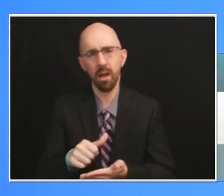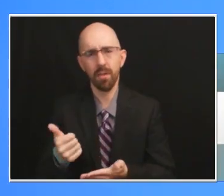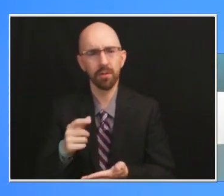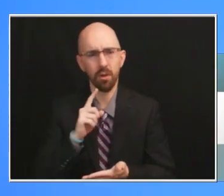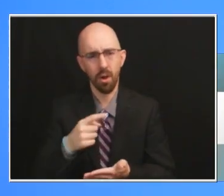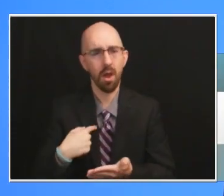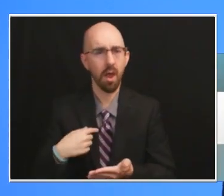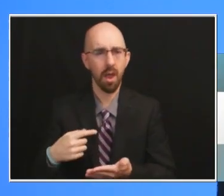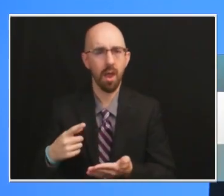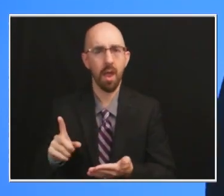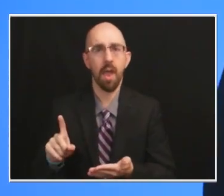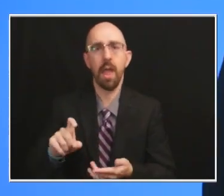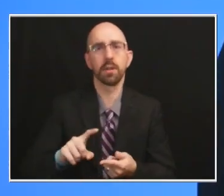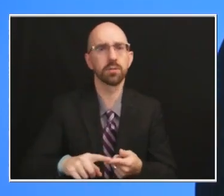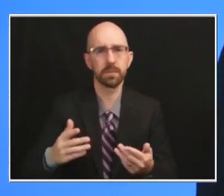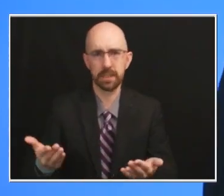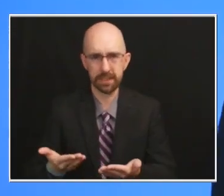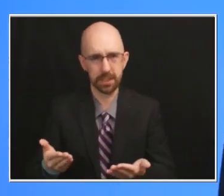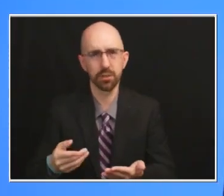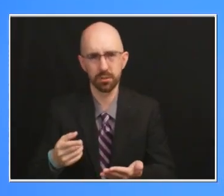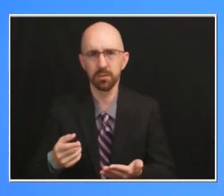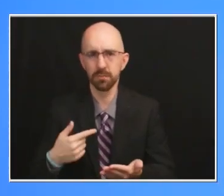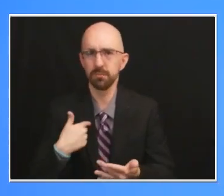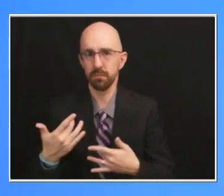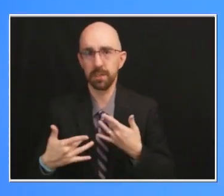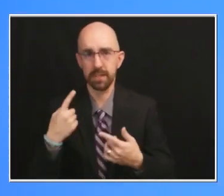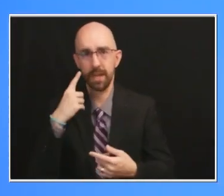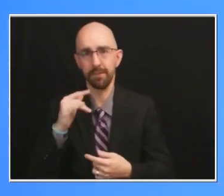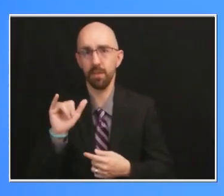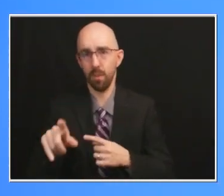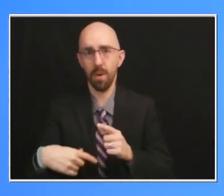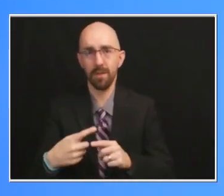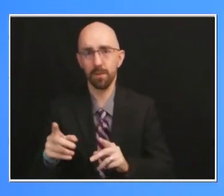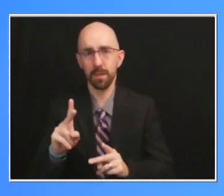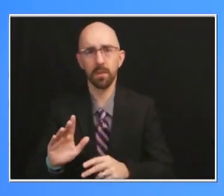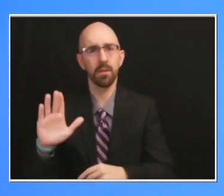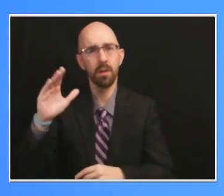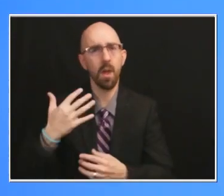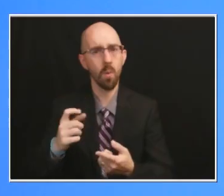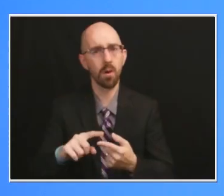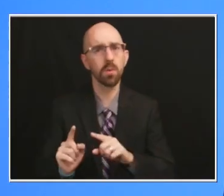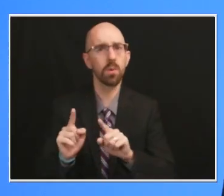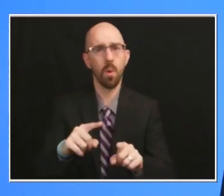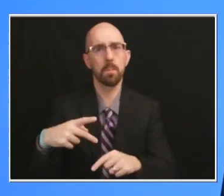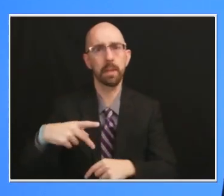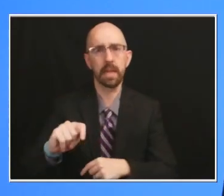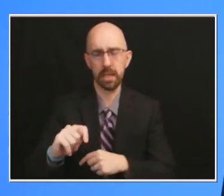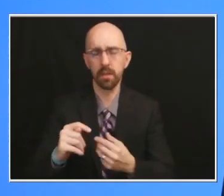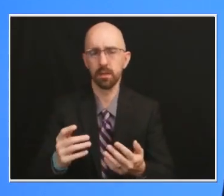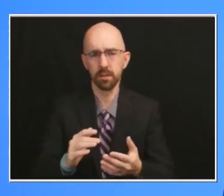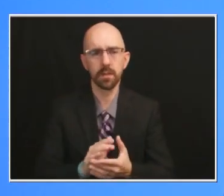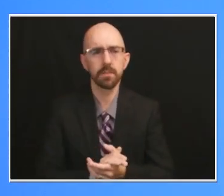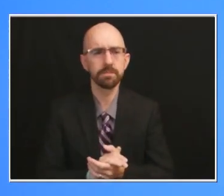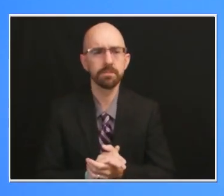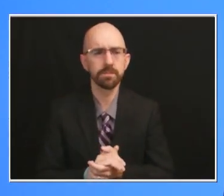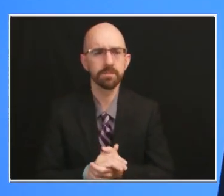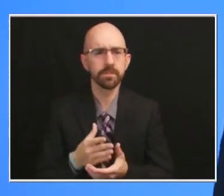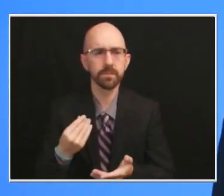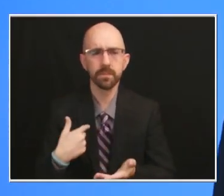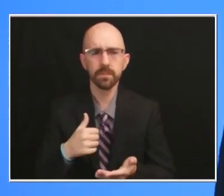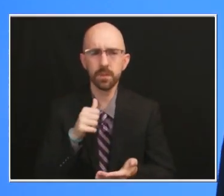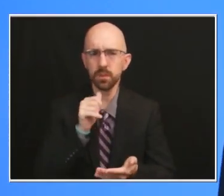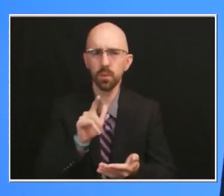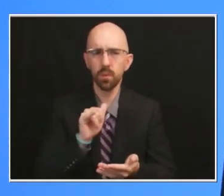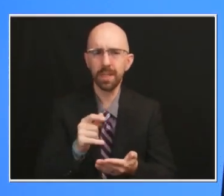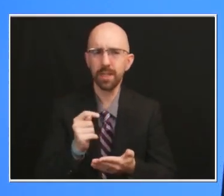be here. So I'm always excited to hear when people have requested physical therapy. And I don't really treat